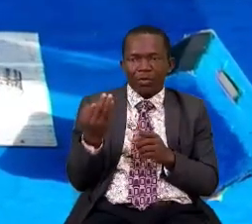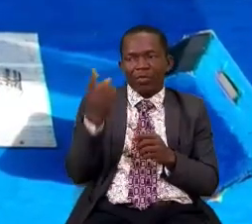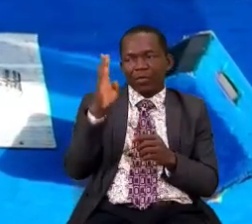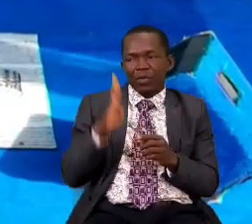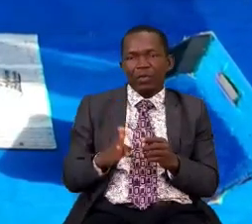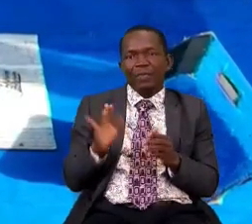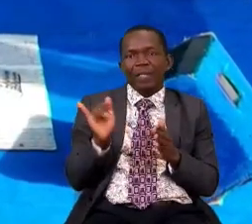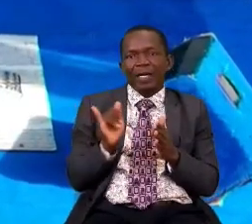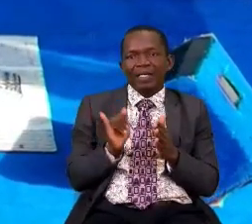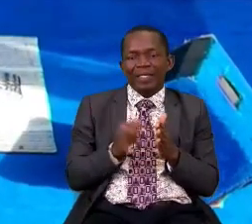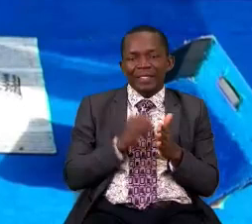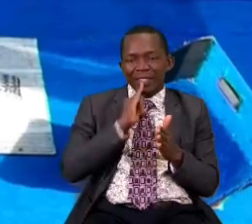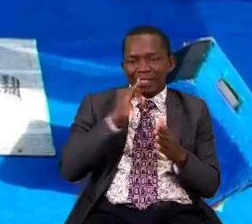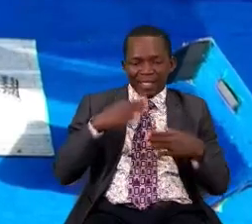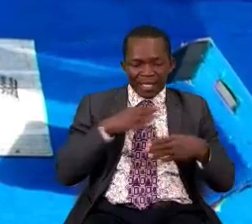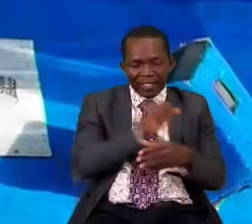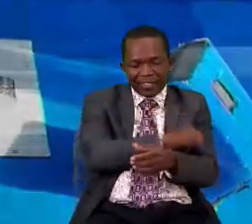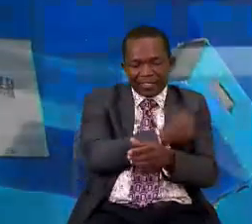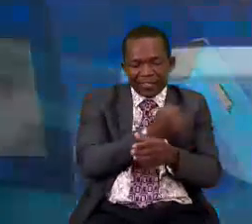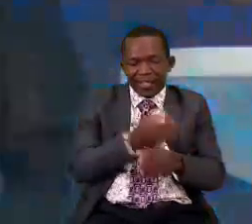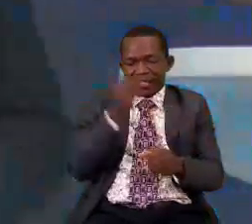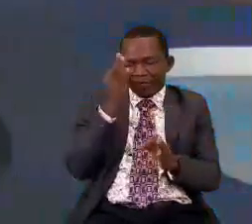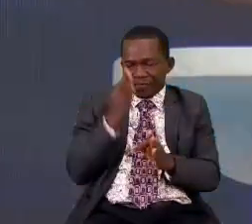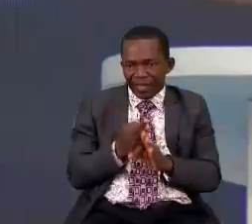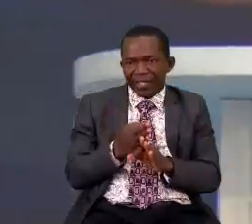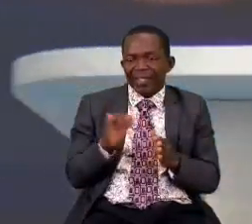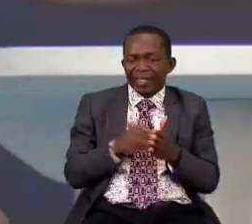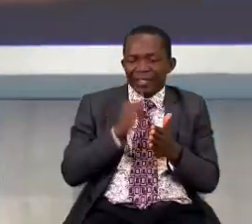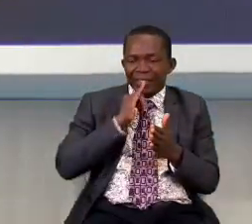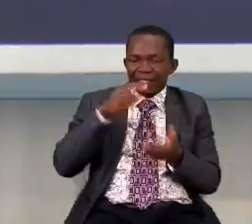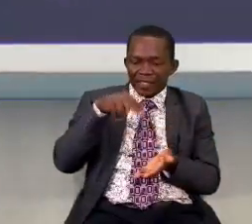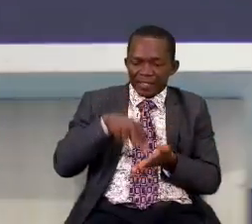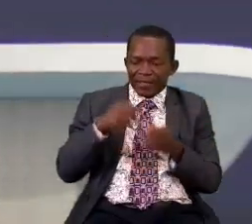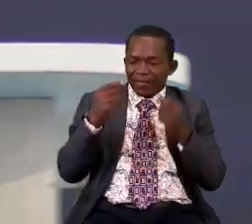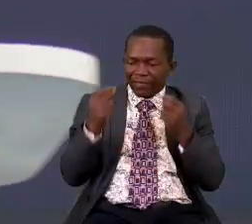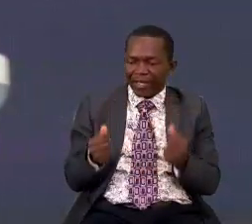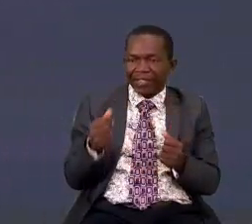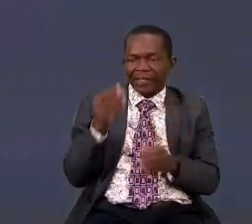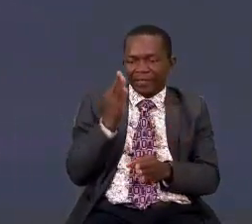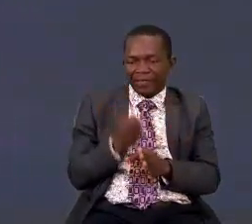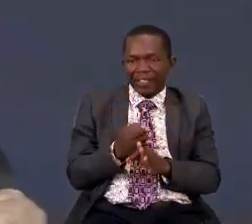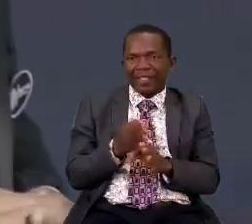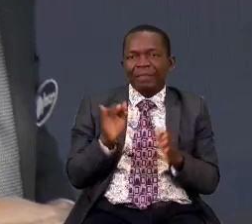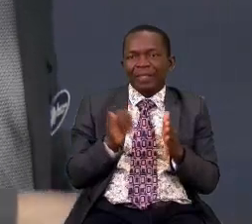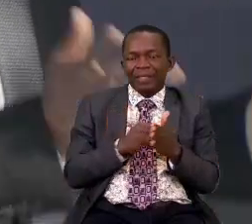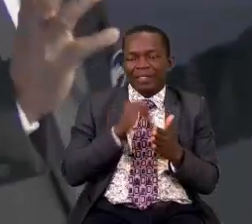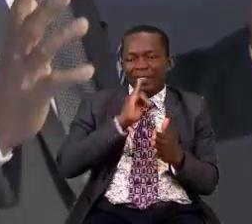it is it's supposed to Faith you see and the future Arch